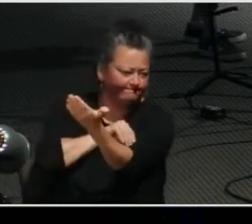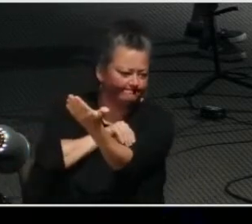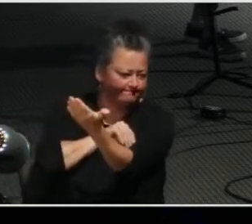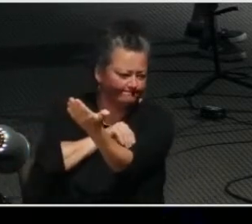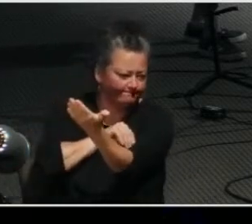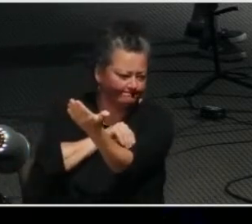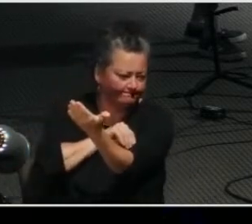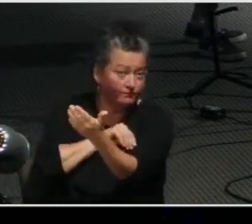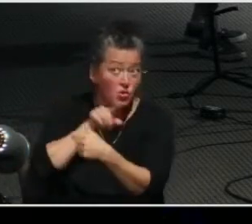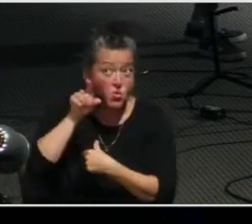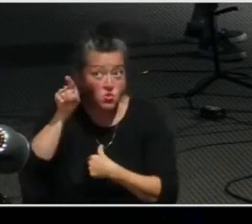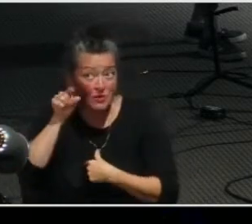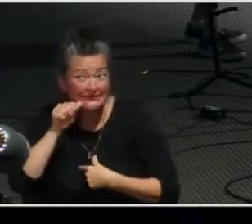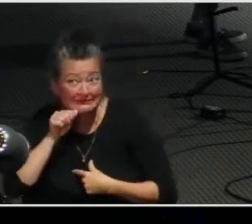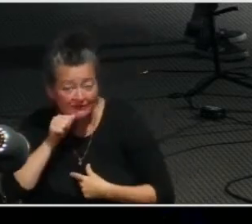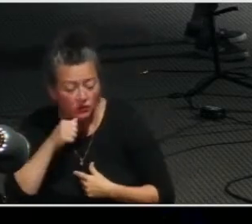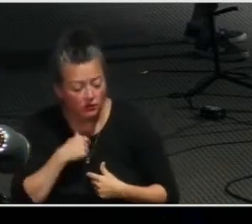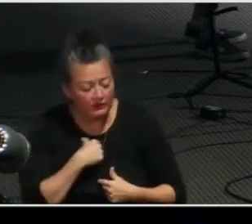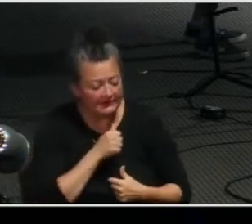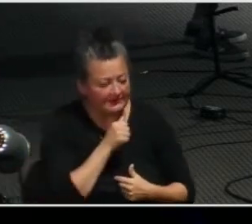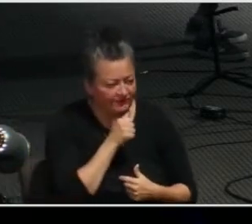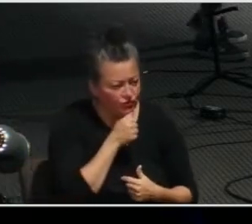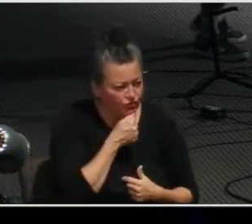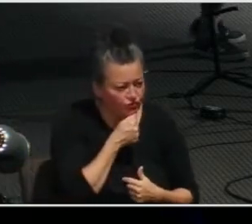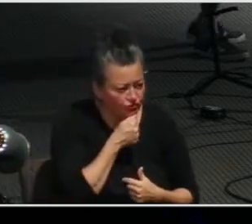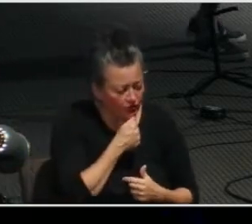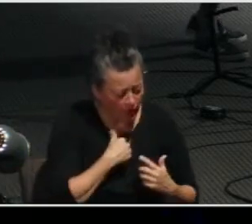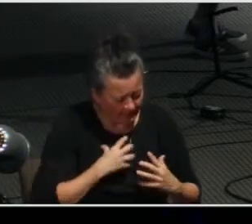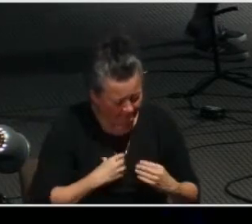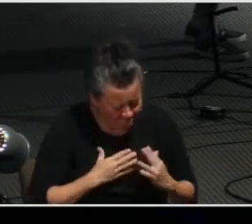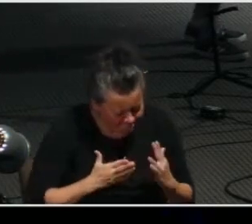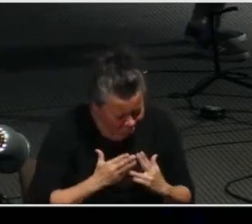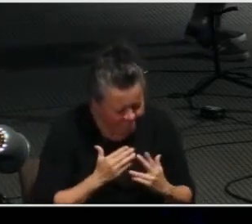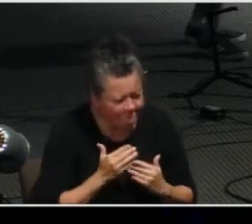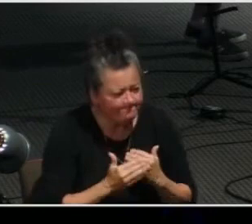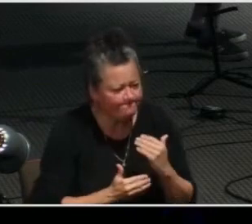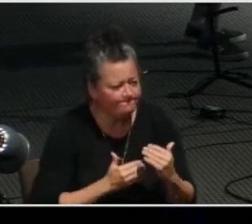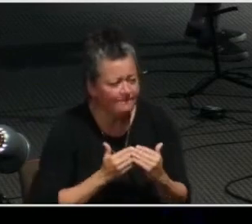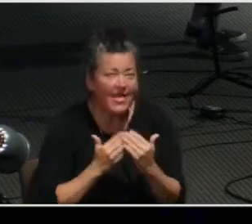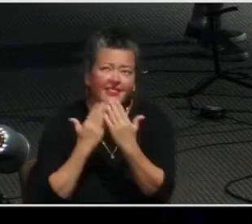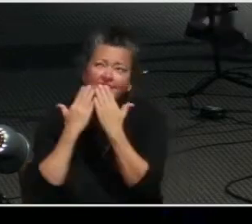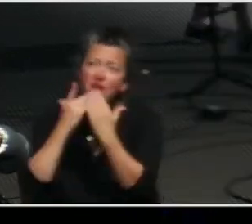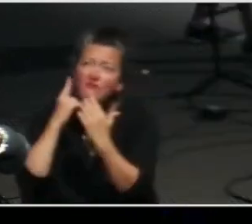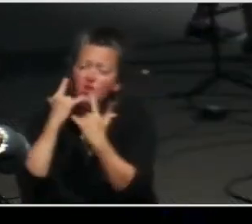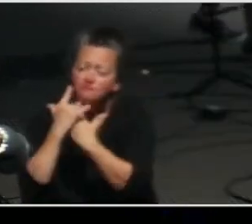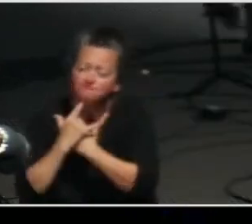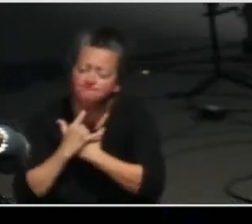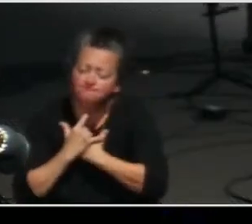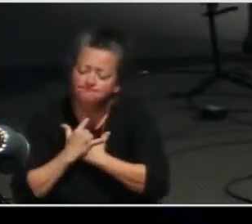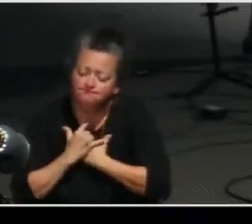And thank you for caring for us deeply. We pray all this in